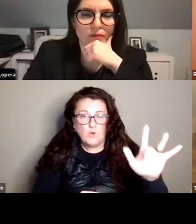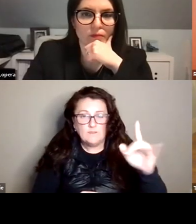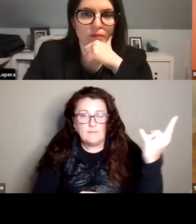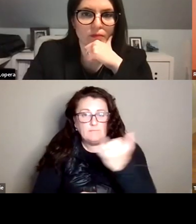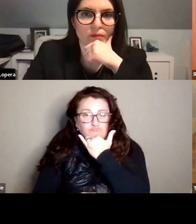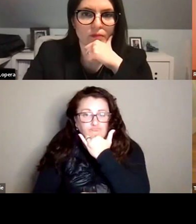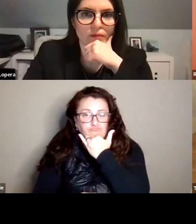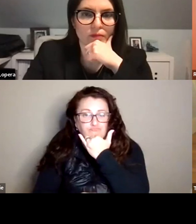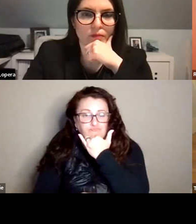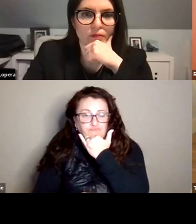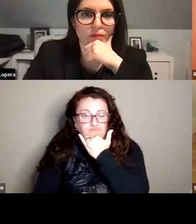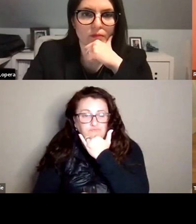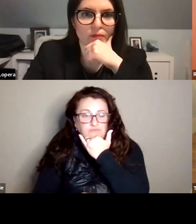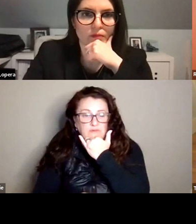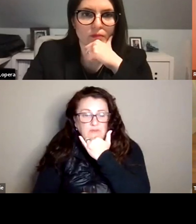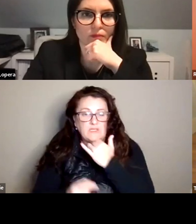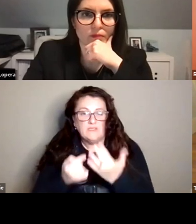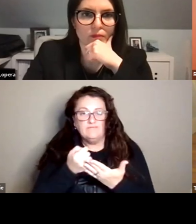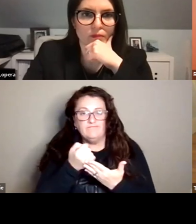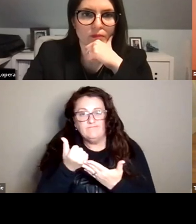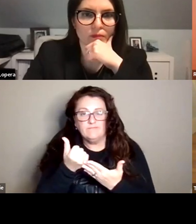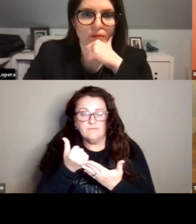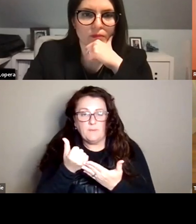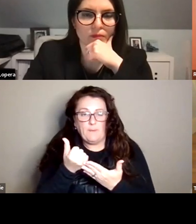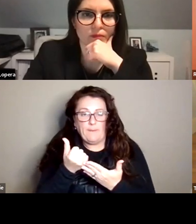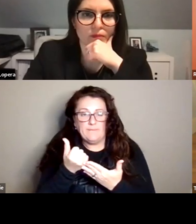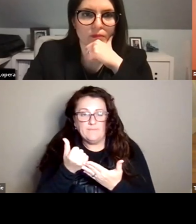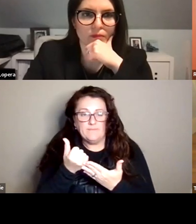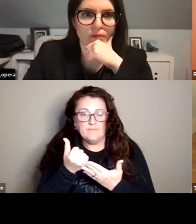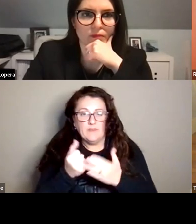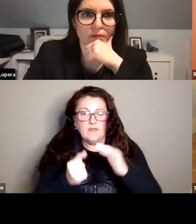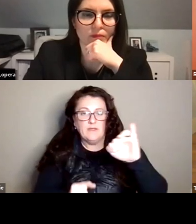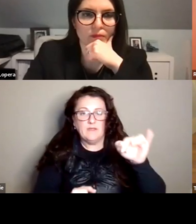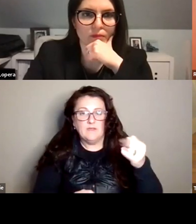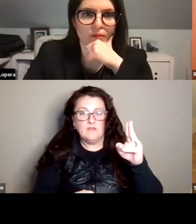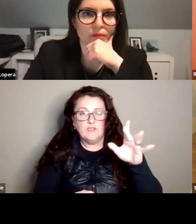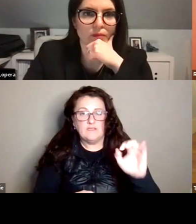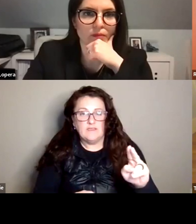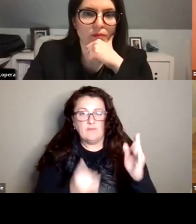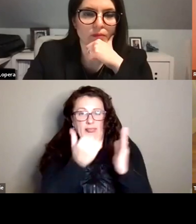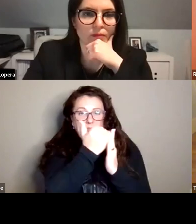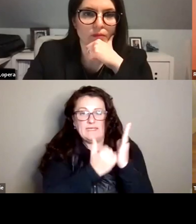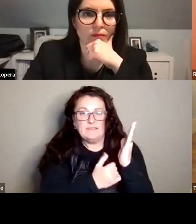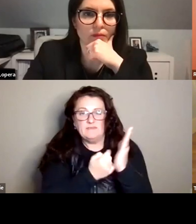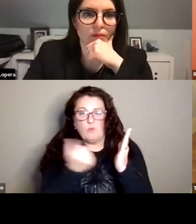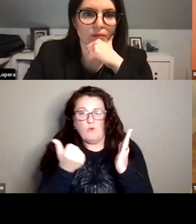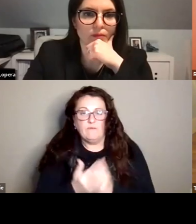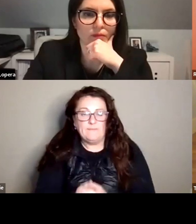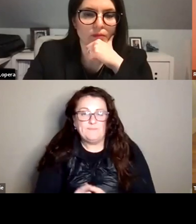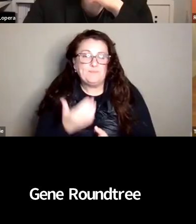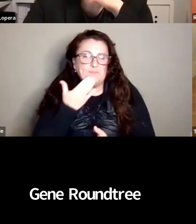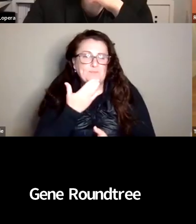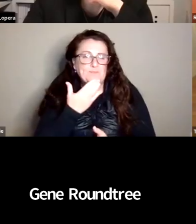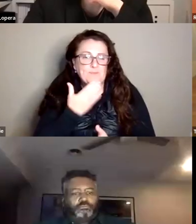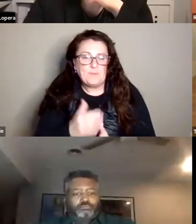mistake. Please remove him from the, remove Justin from the speakers list. Thank you. Thank you for